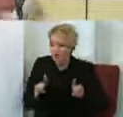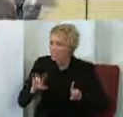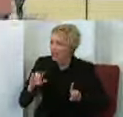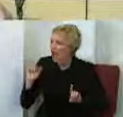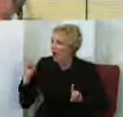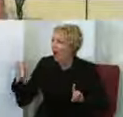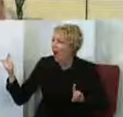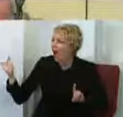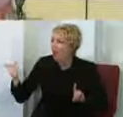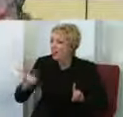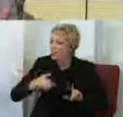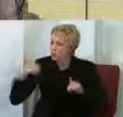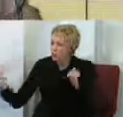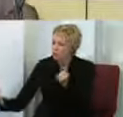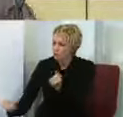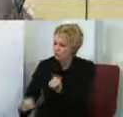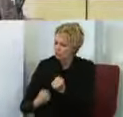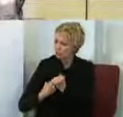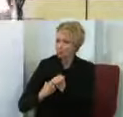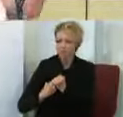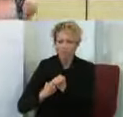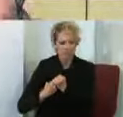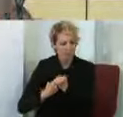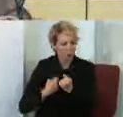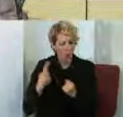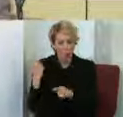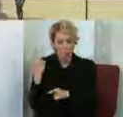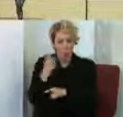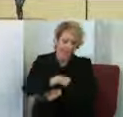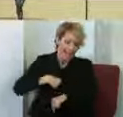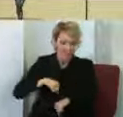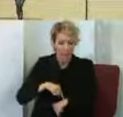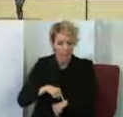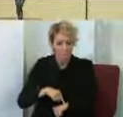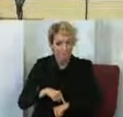because all of you give me the strength. One day at a time,